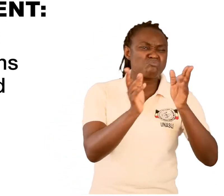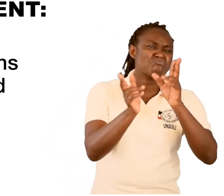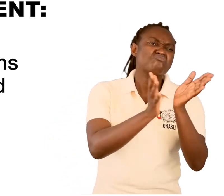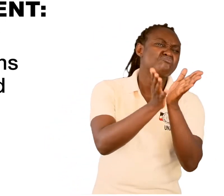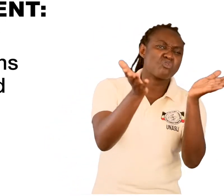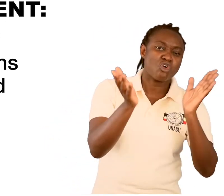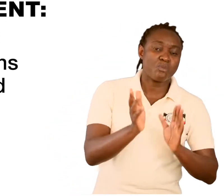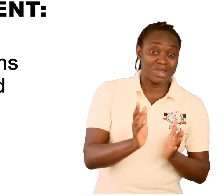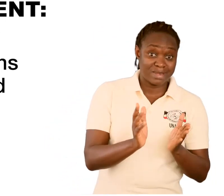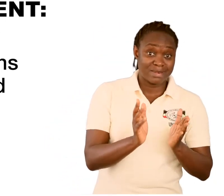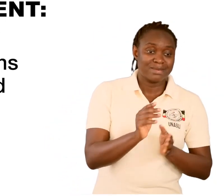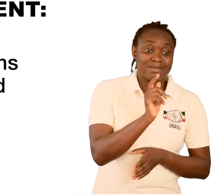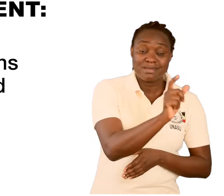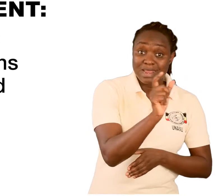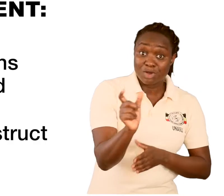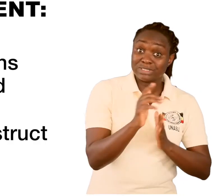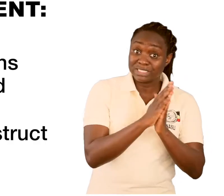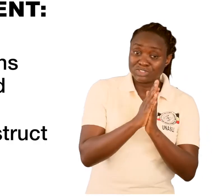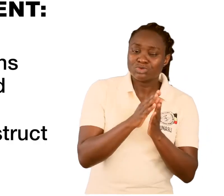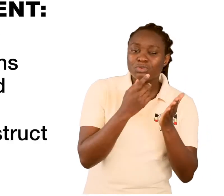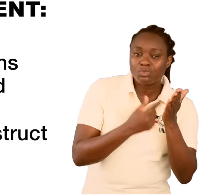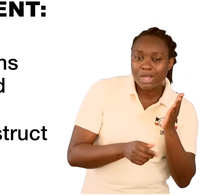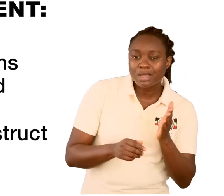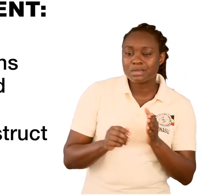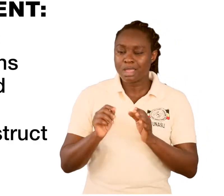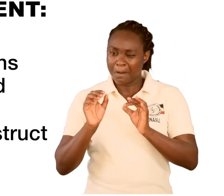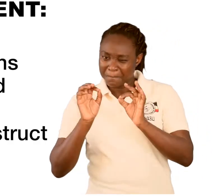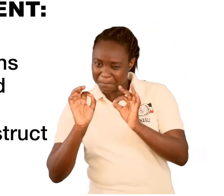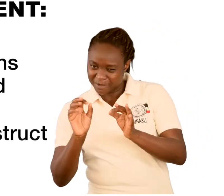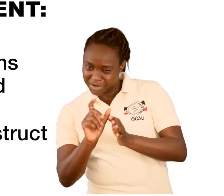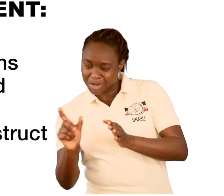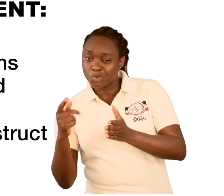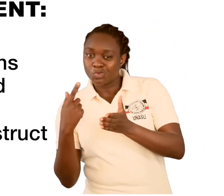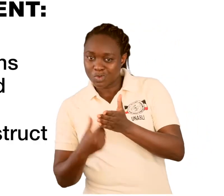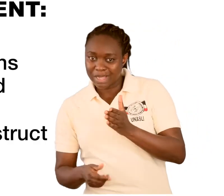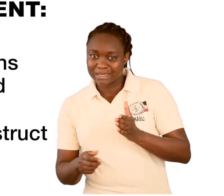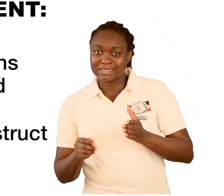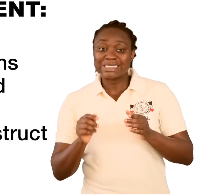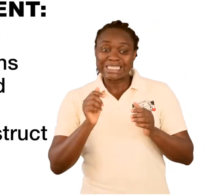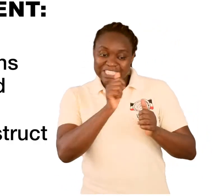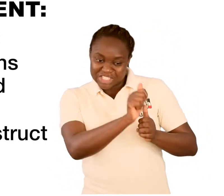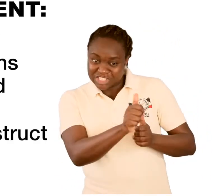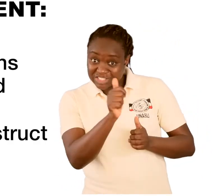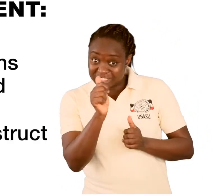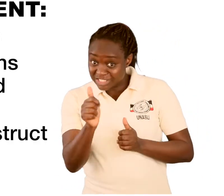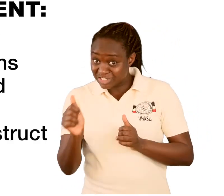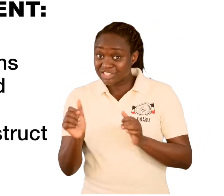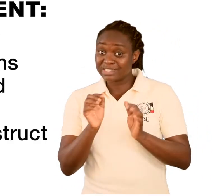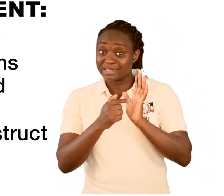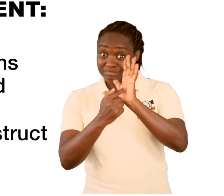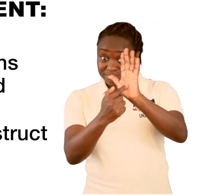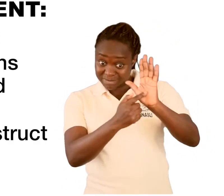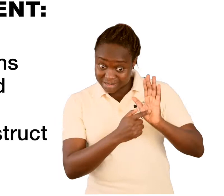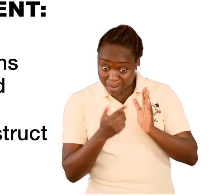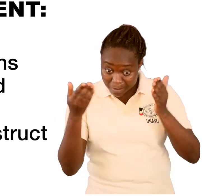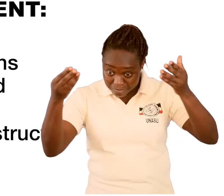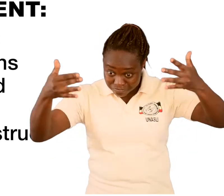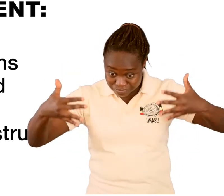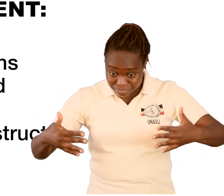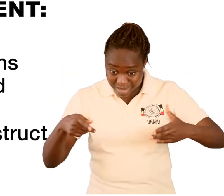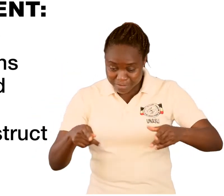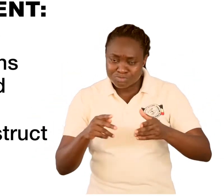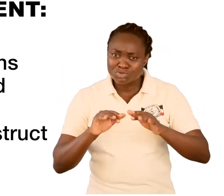story. 4, you will need to use each of the examples that you have come up with